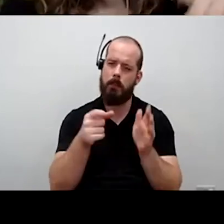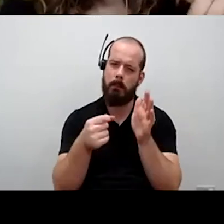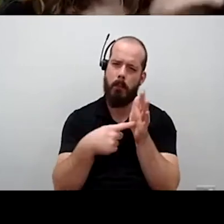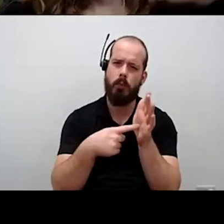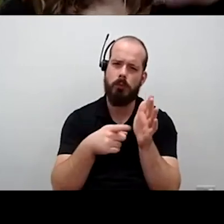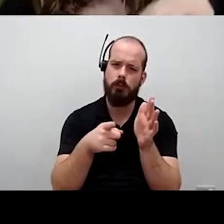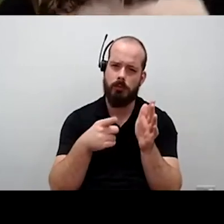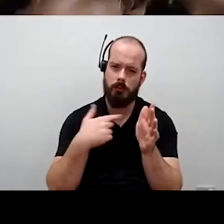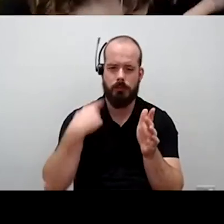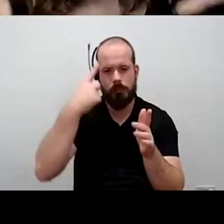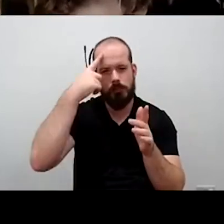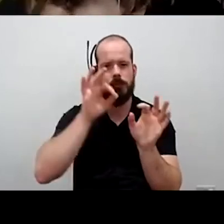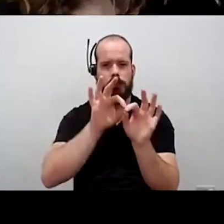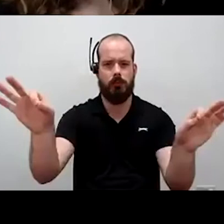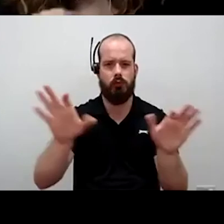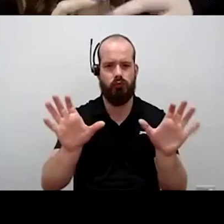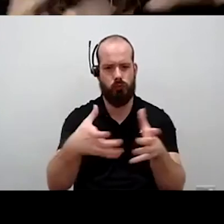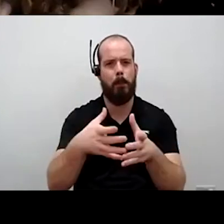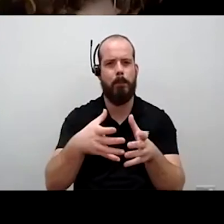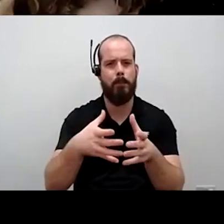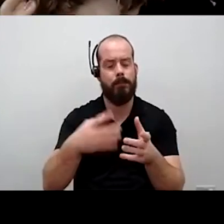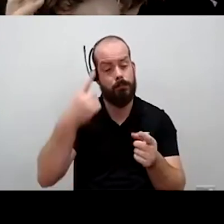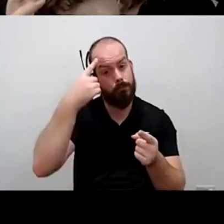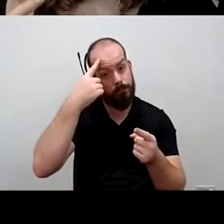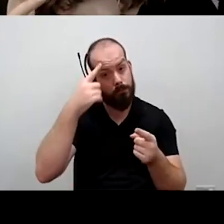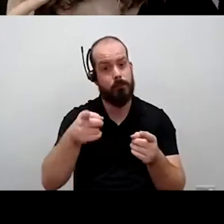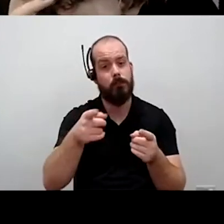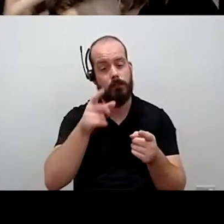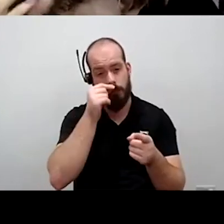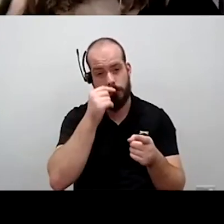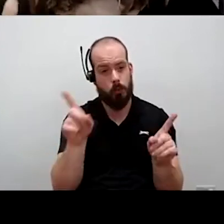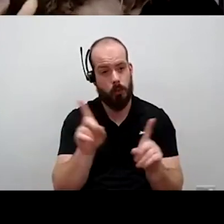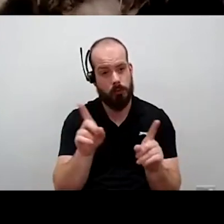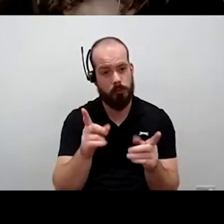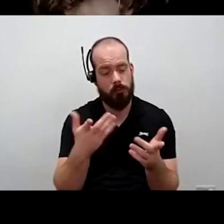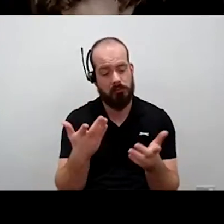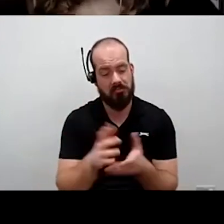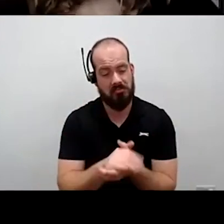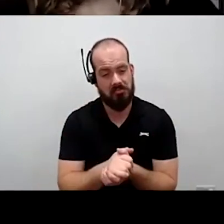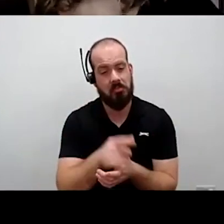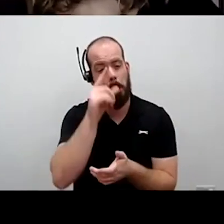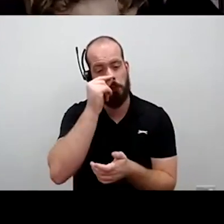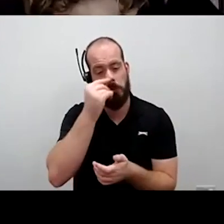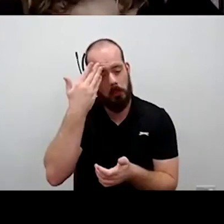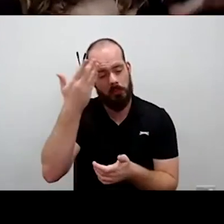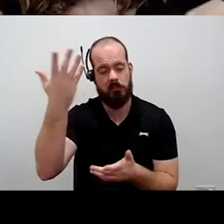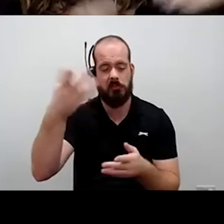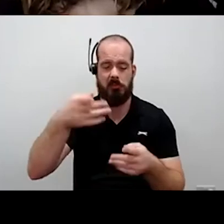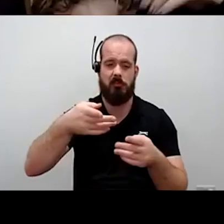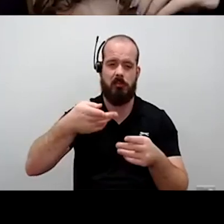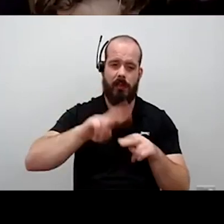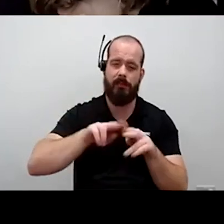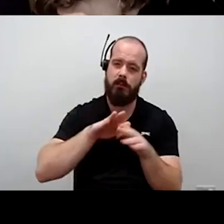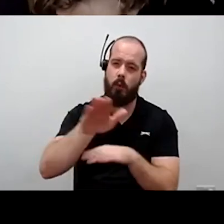to throw out to the whole group, so I'm going to do that now, which is whether there is it possible, if we're imagining our great decarbonised